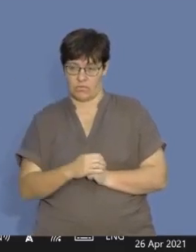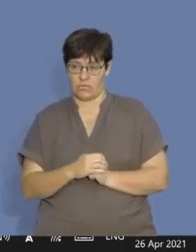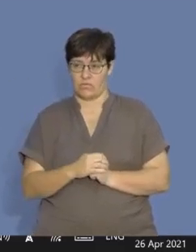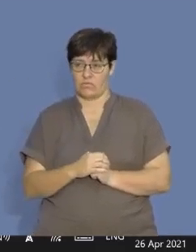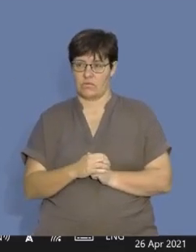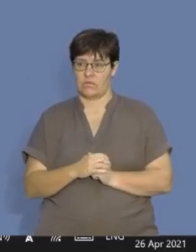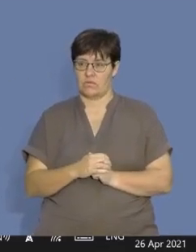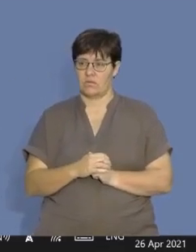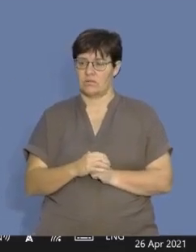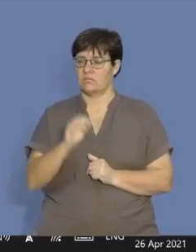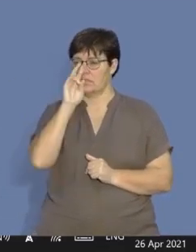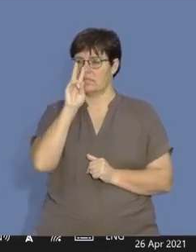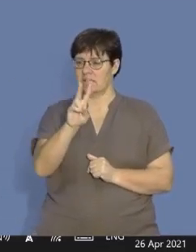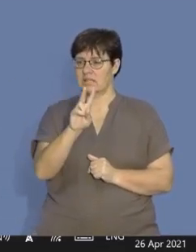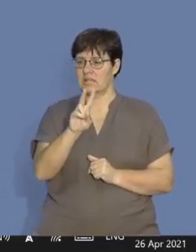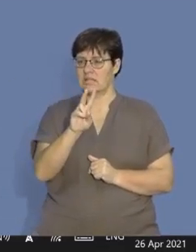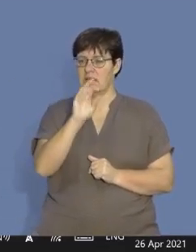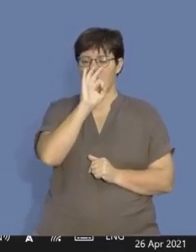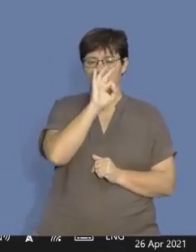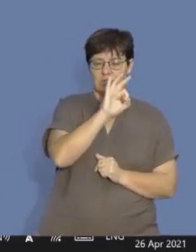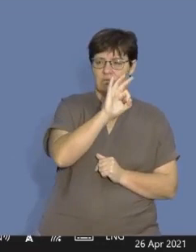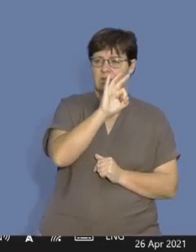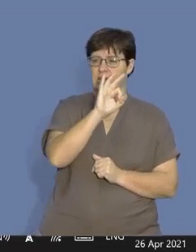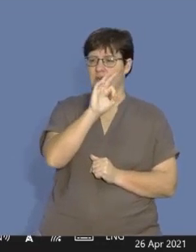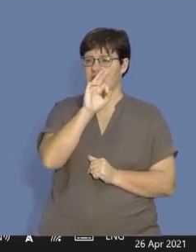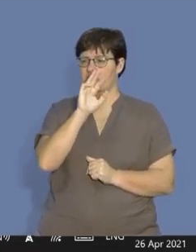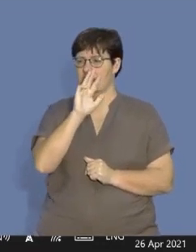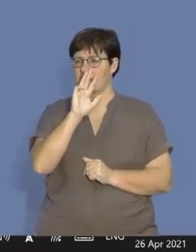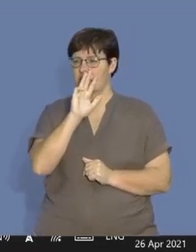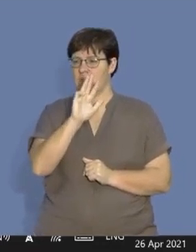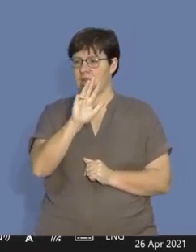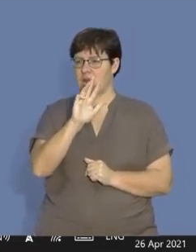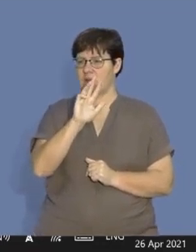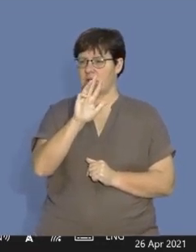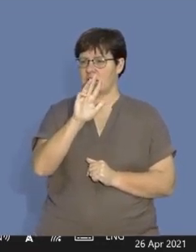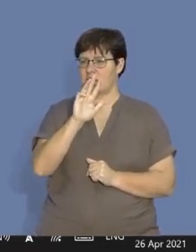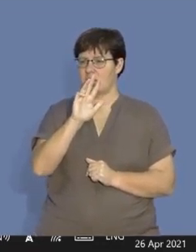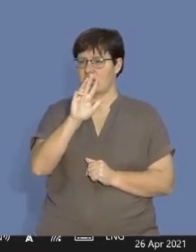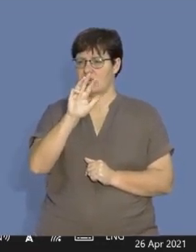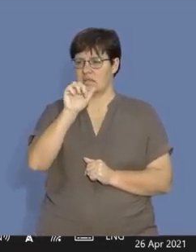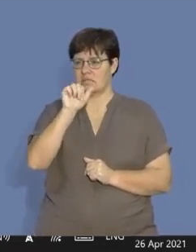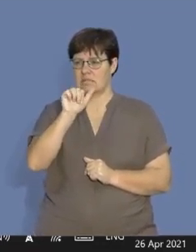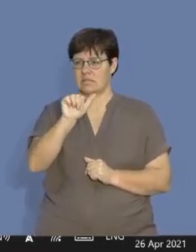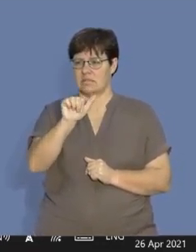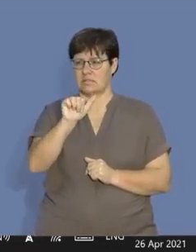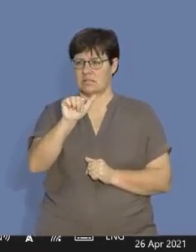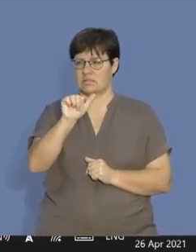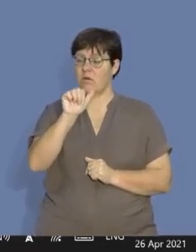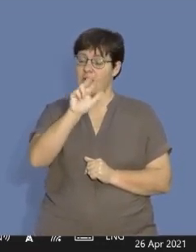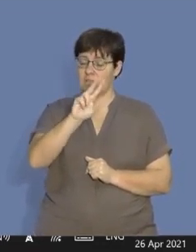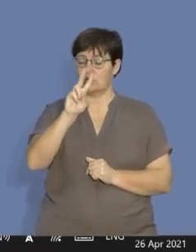1,810,000. Okay, and as you can see, I've got the exact same stock figure, guys,